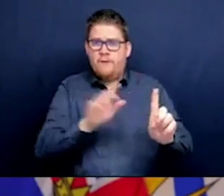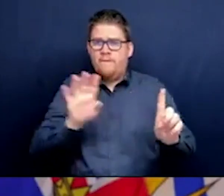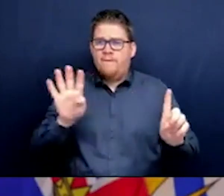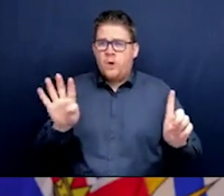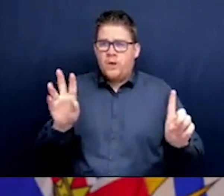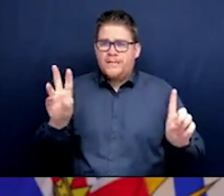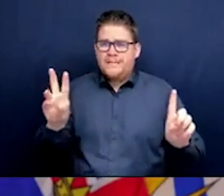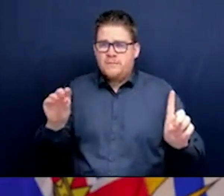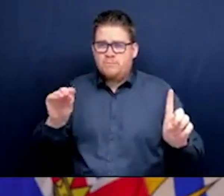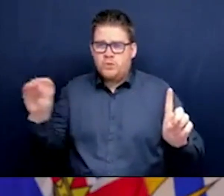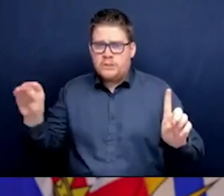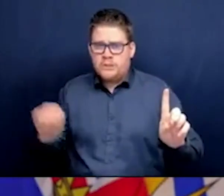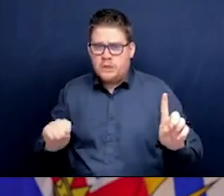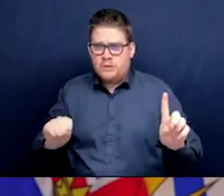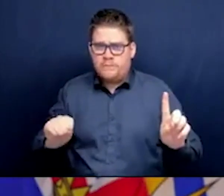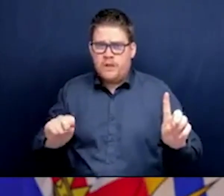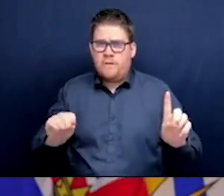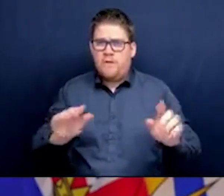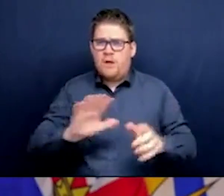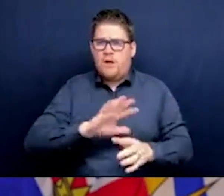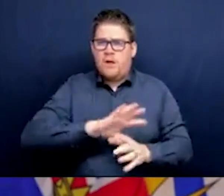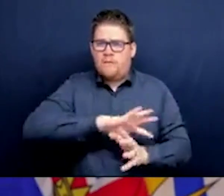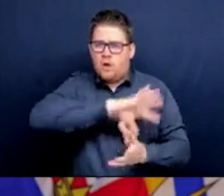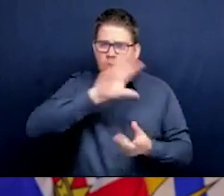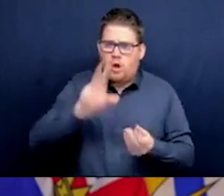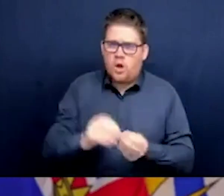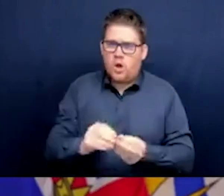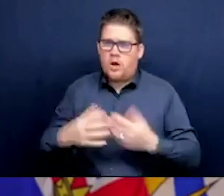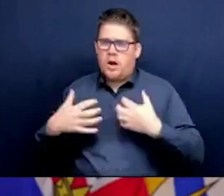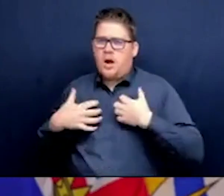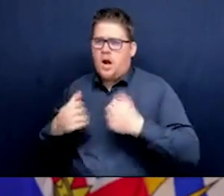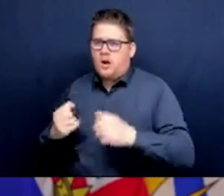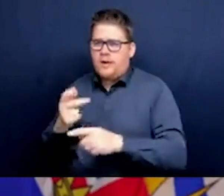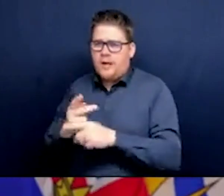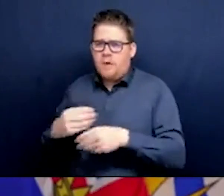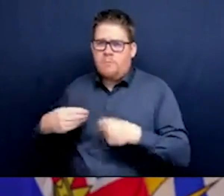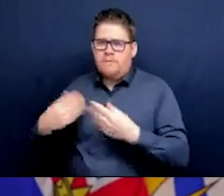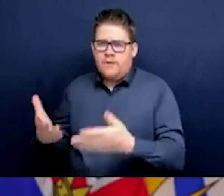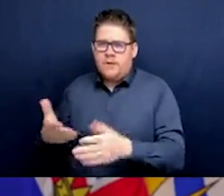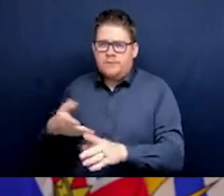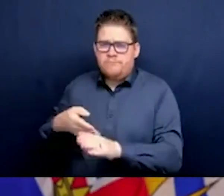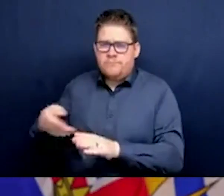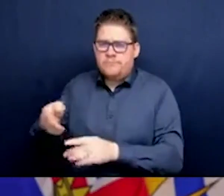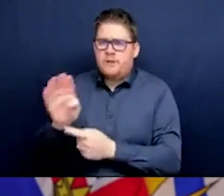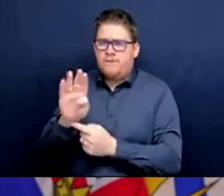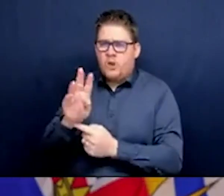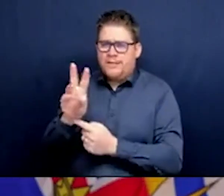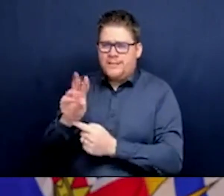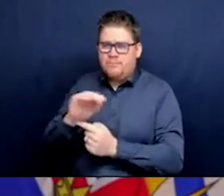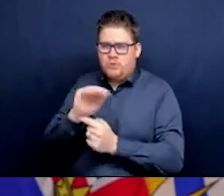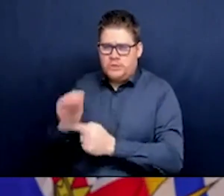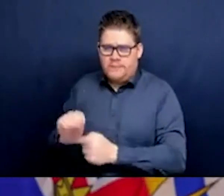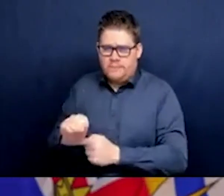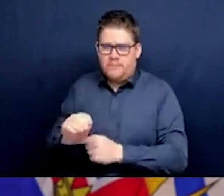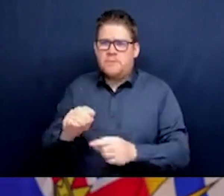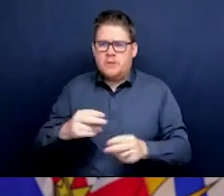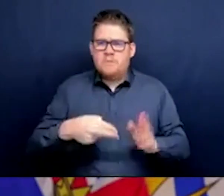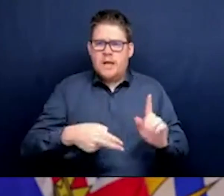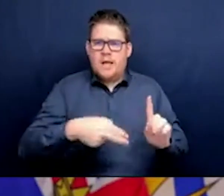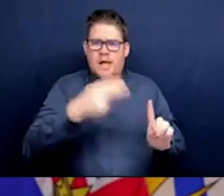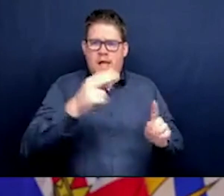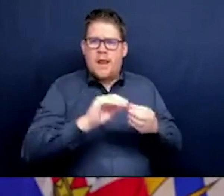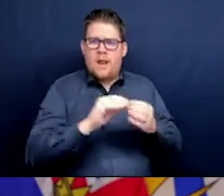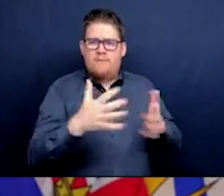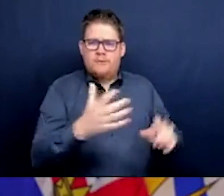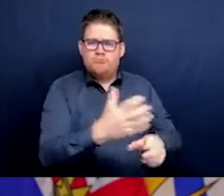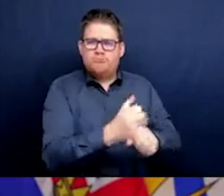the rest of them are about 67,000. The nurses are about 63,000. That's why it's taking just a little bit longer. I want to say two things just finally,